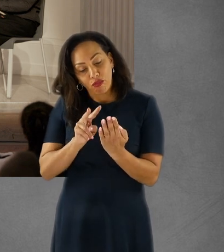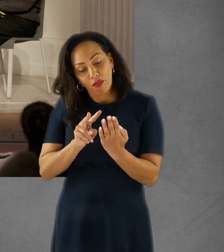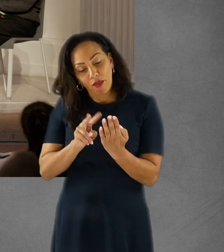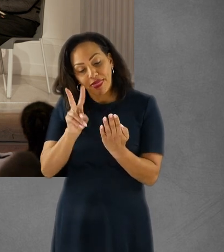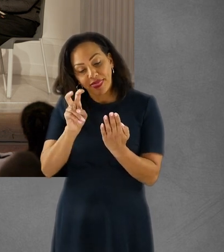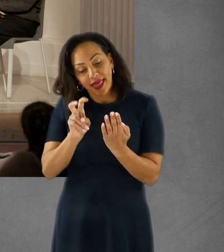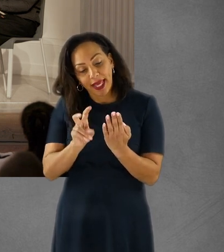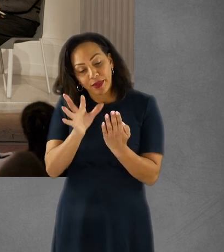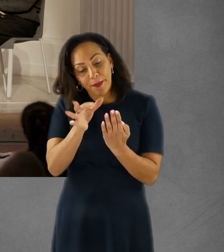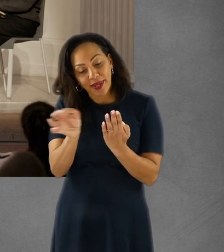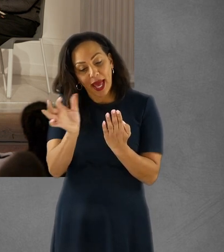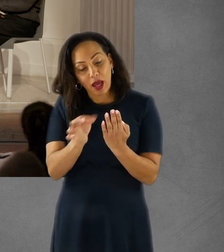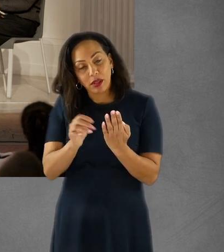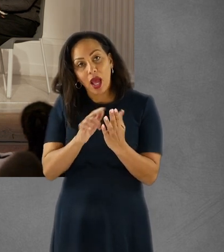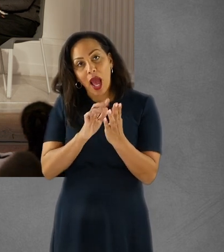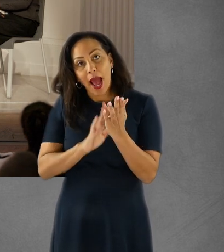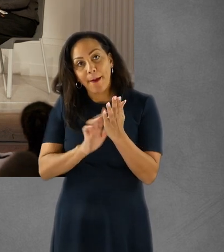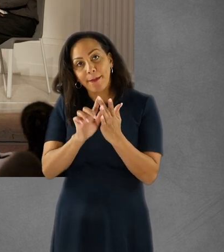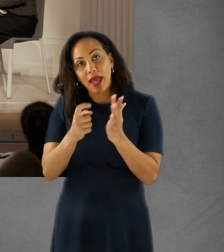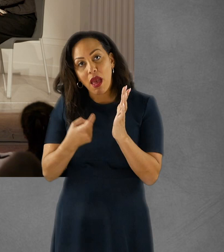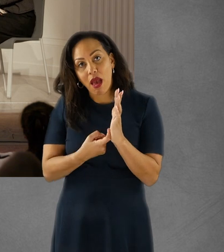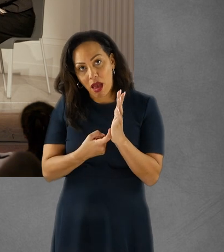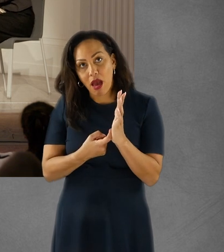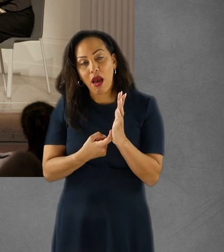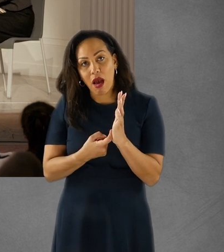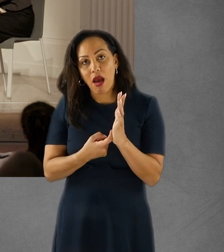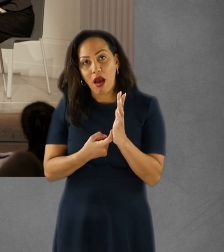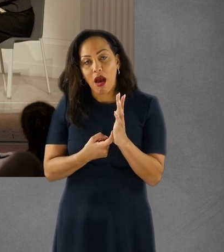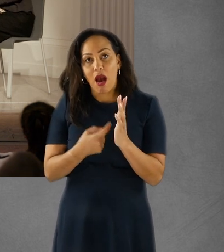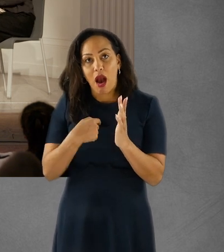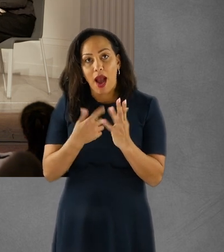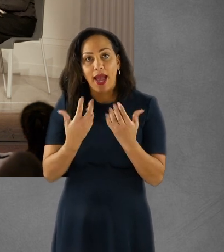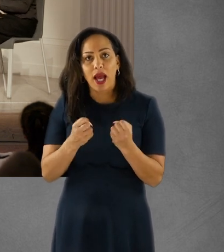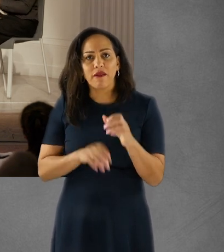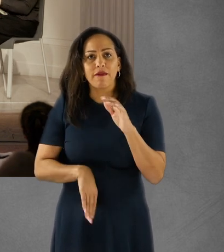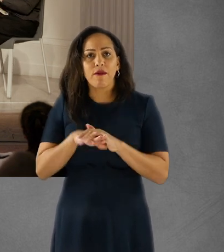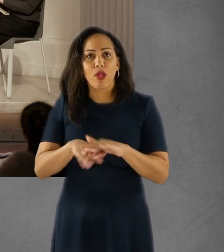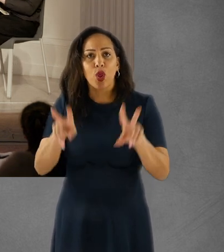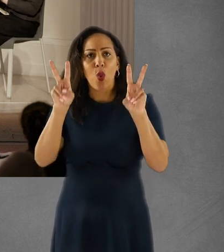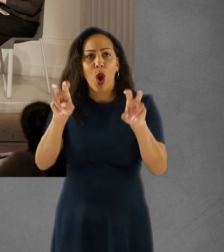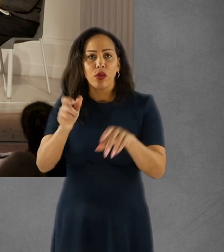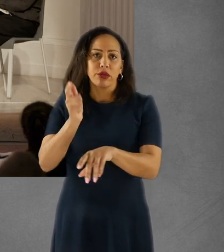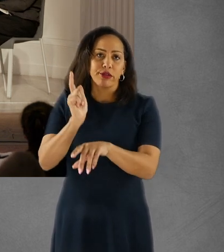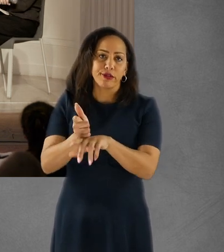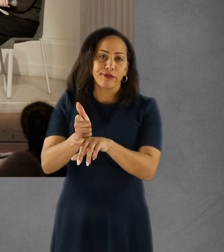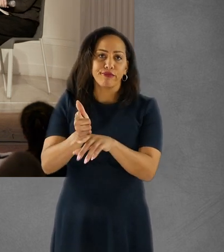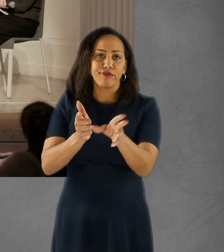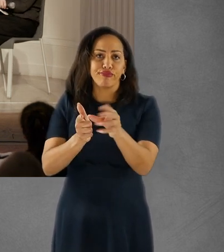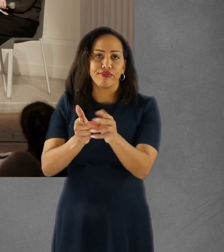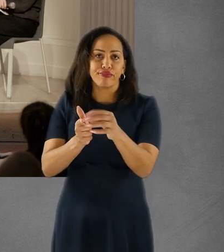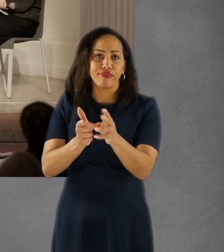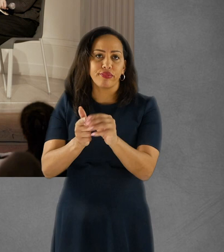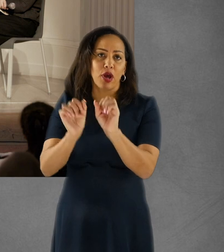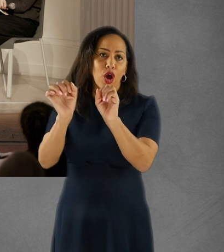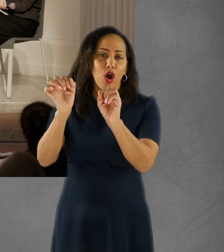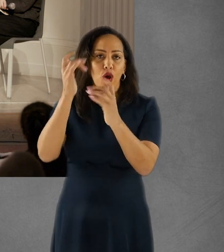of teasing something out of. And some cases, like mostly Amia, I just kept full